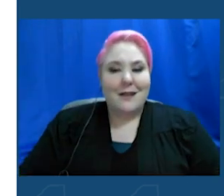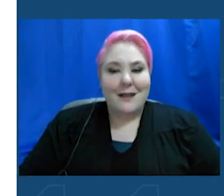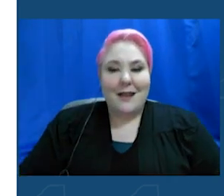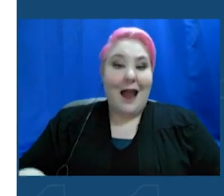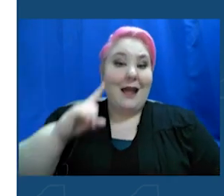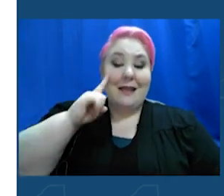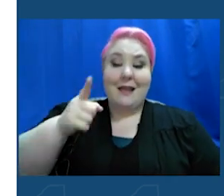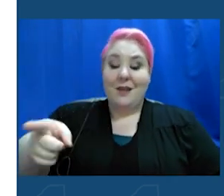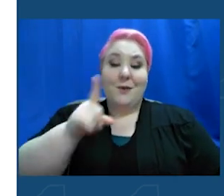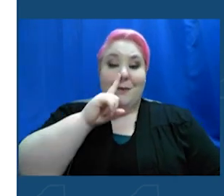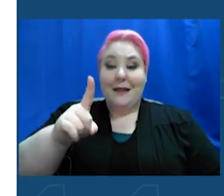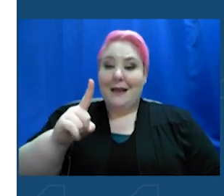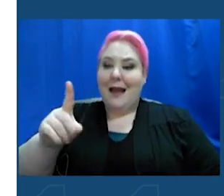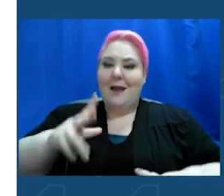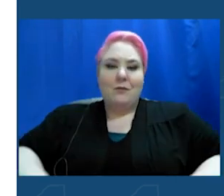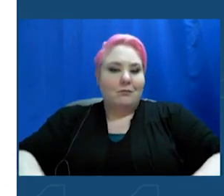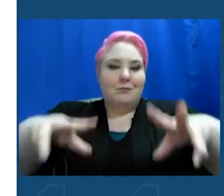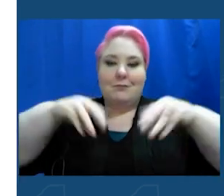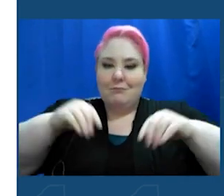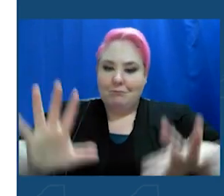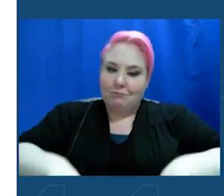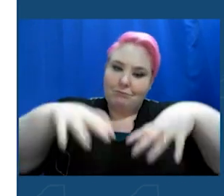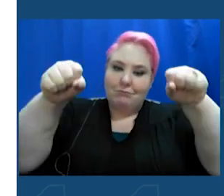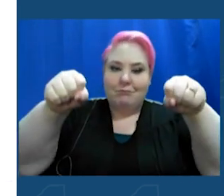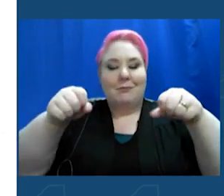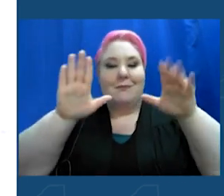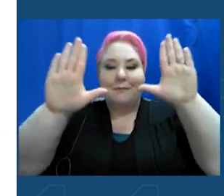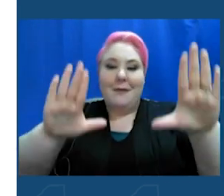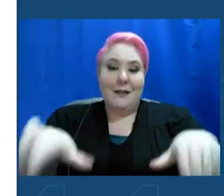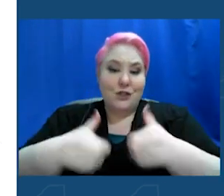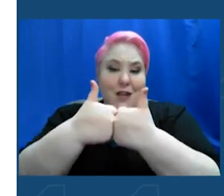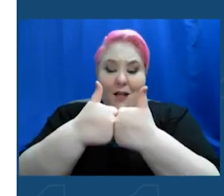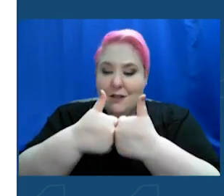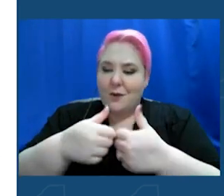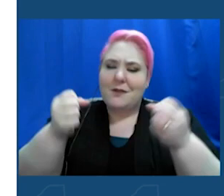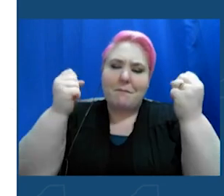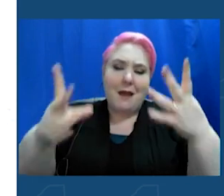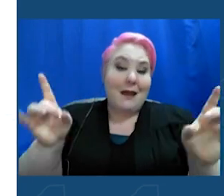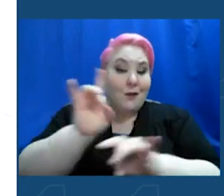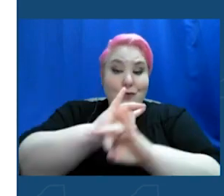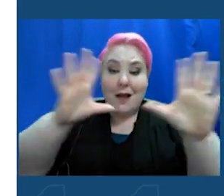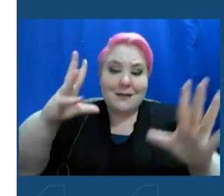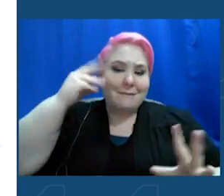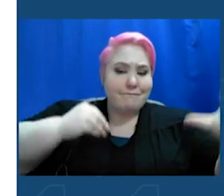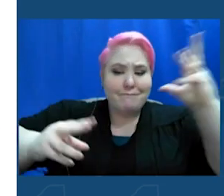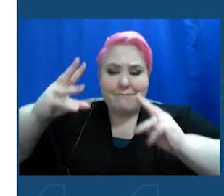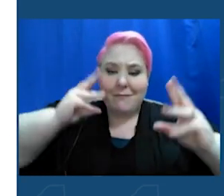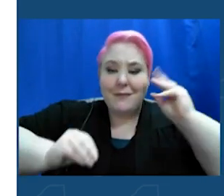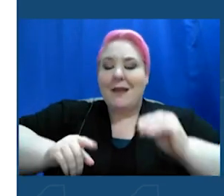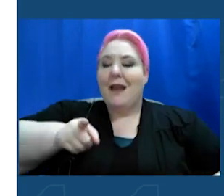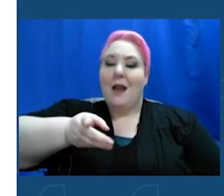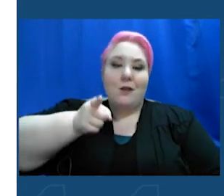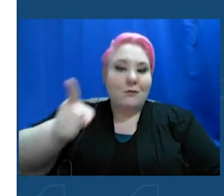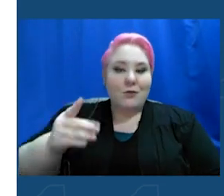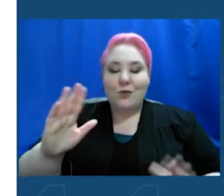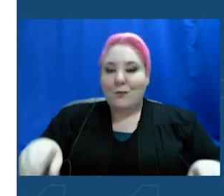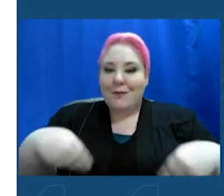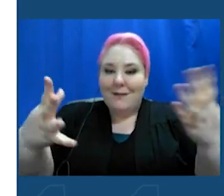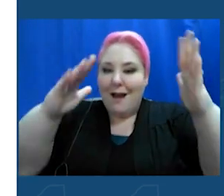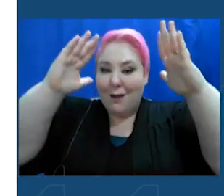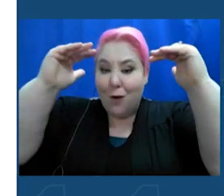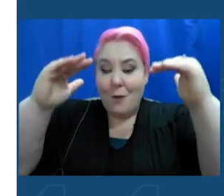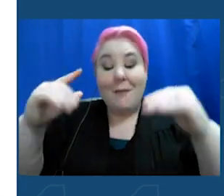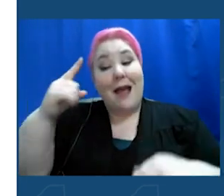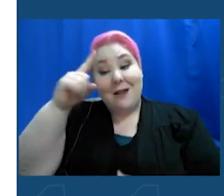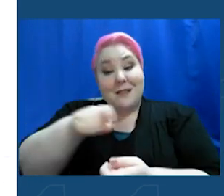to an incredible challenge. The state beset by so many crises at the same time, and yet giving hope to so many people, and particularly to our young girls